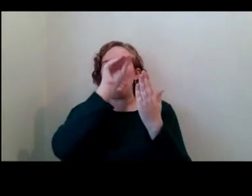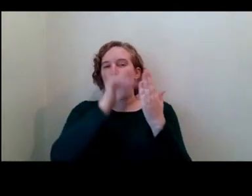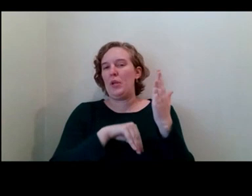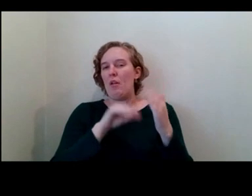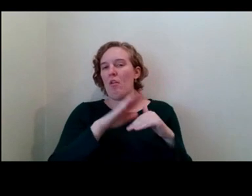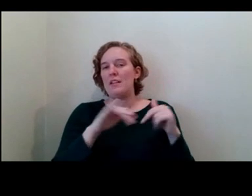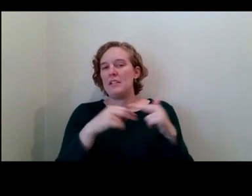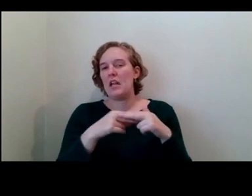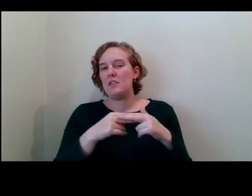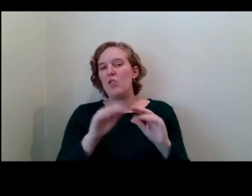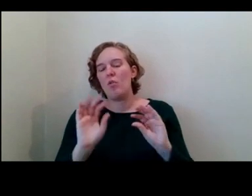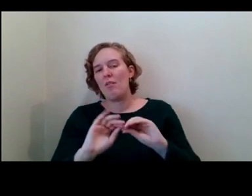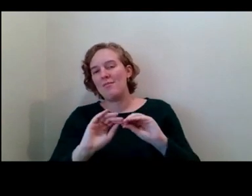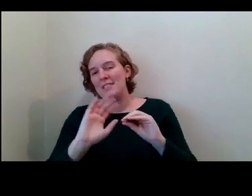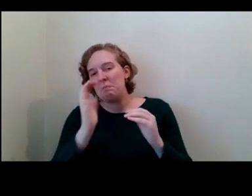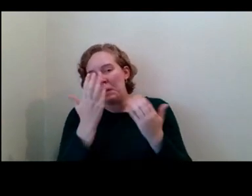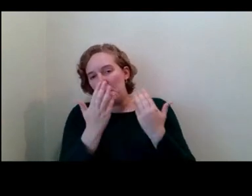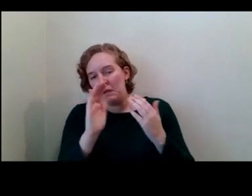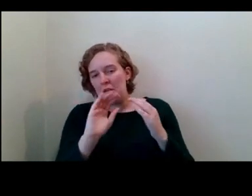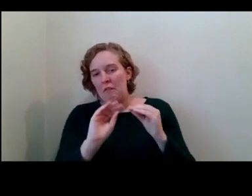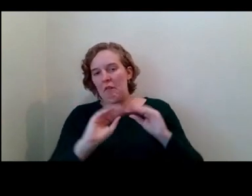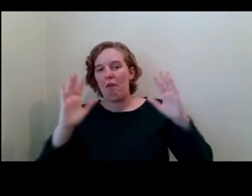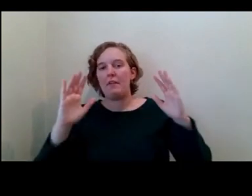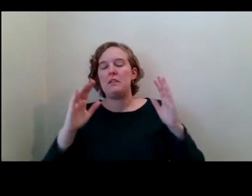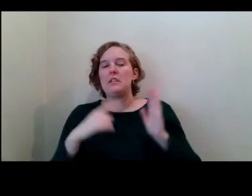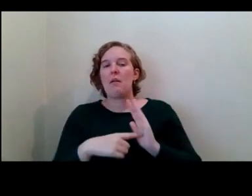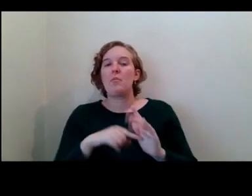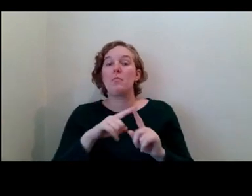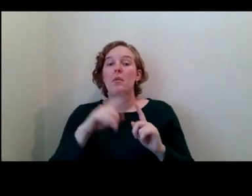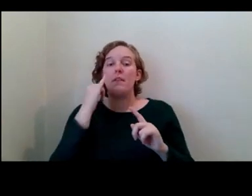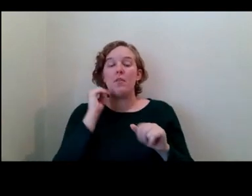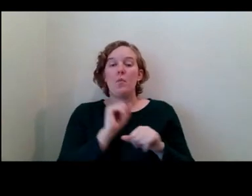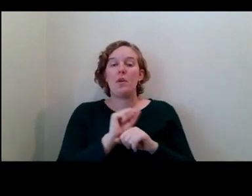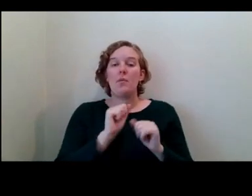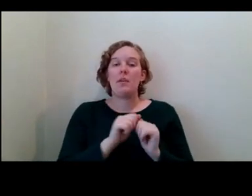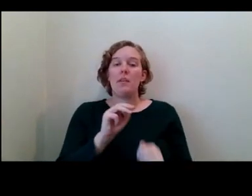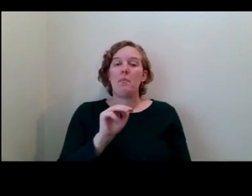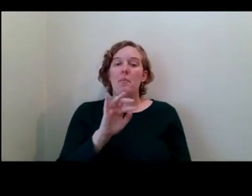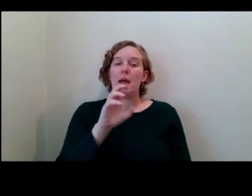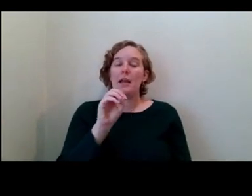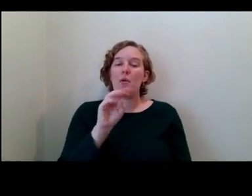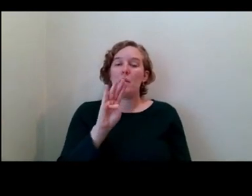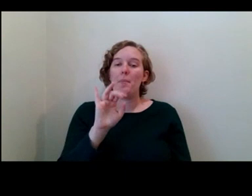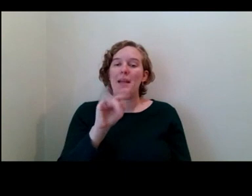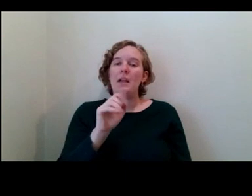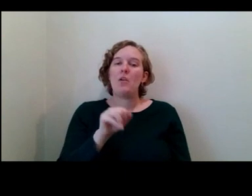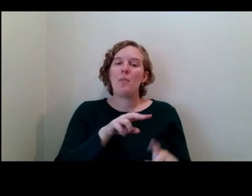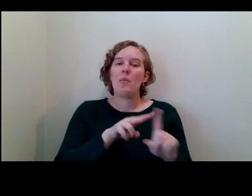are probably very obvious examples, but if you were working with microbit, perhaps you could plug in a larger display or larger